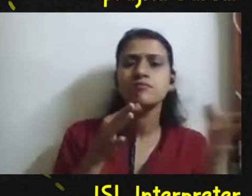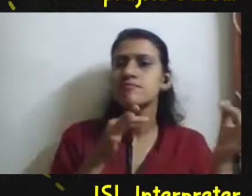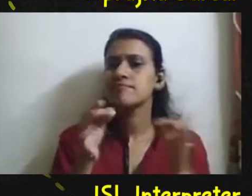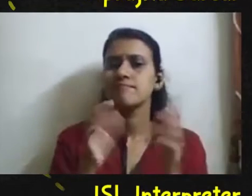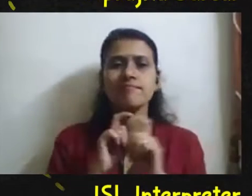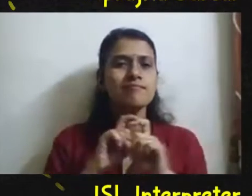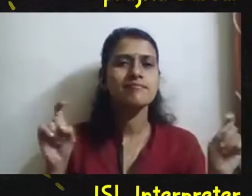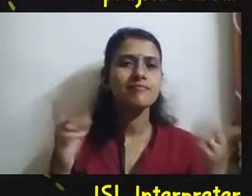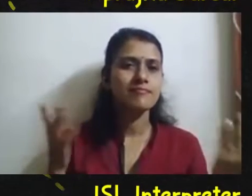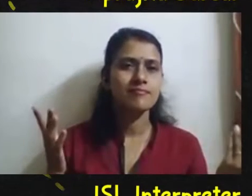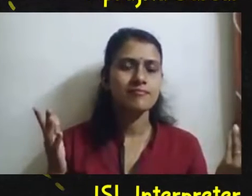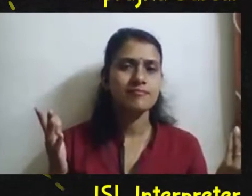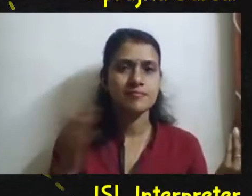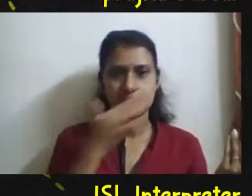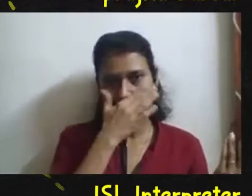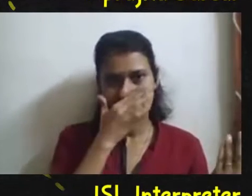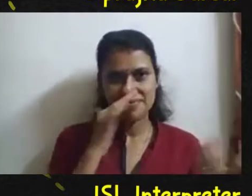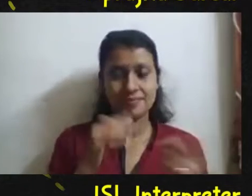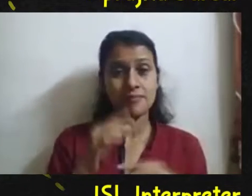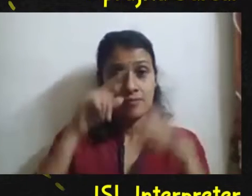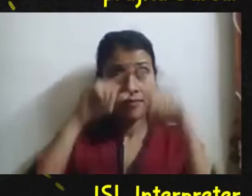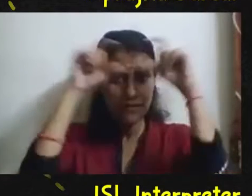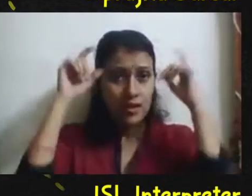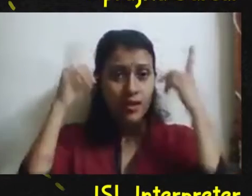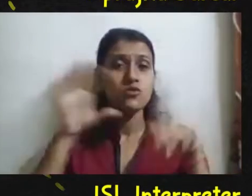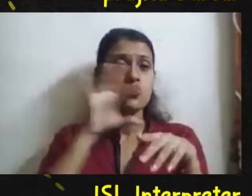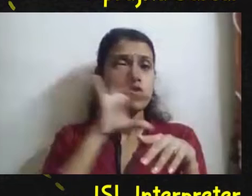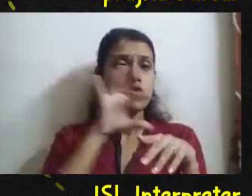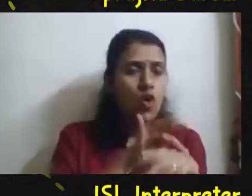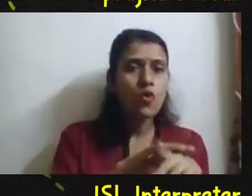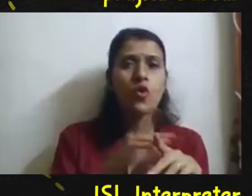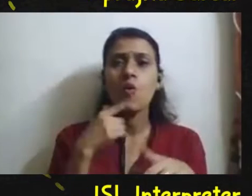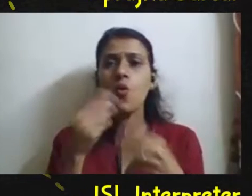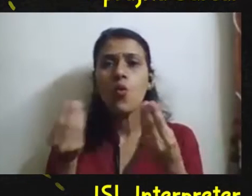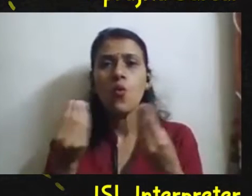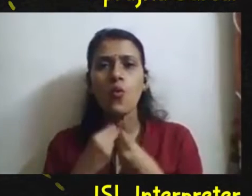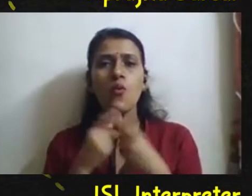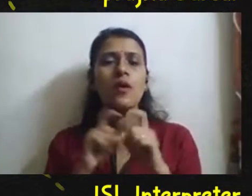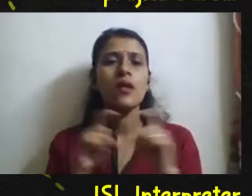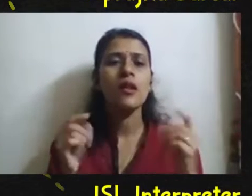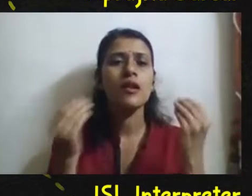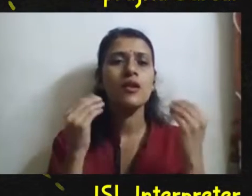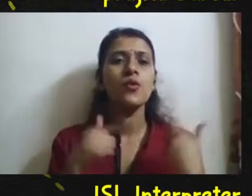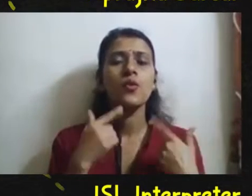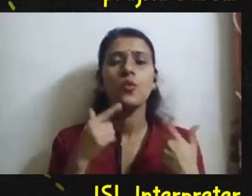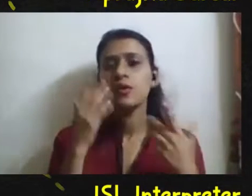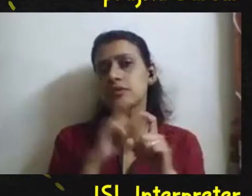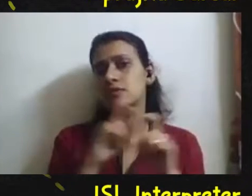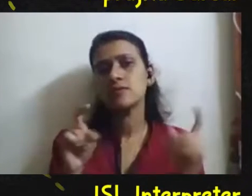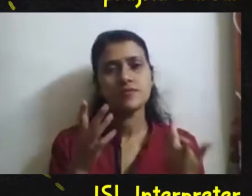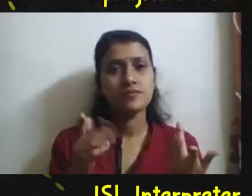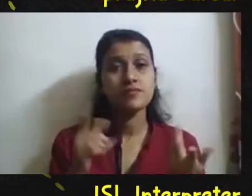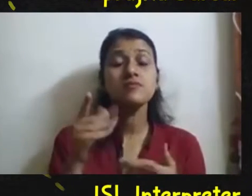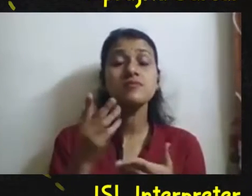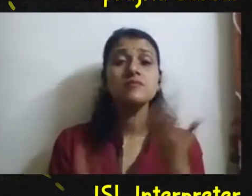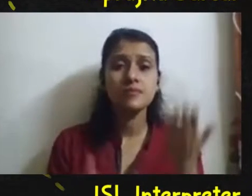Asha or the nurse who is supposed to give you that advice. And that they may not be in a position